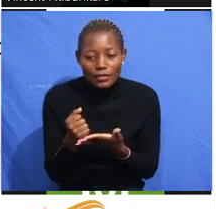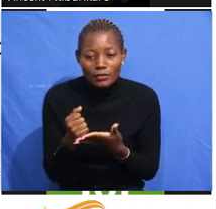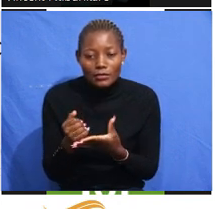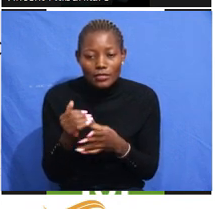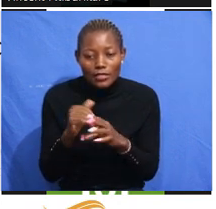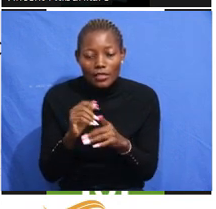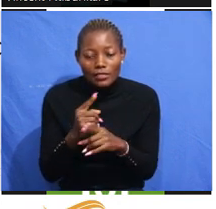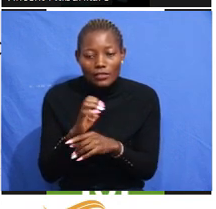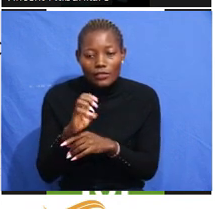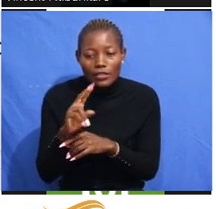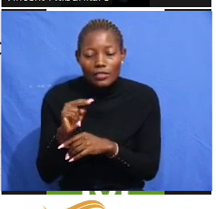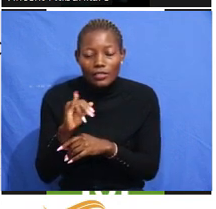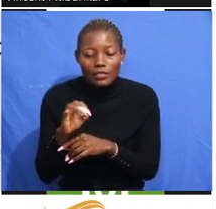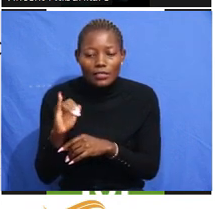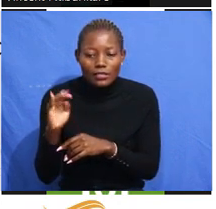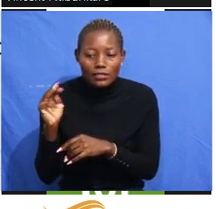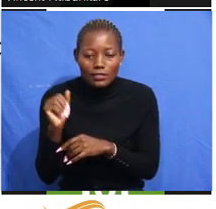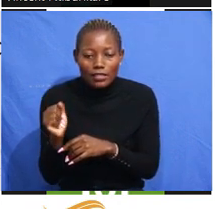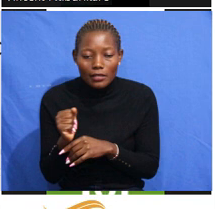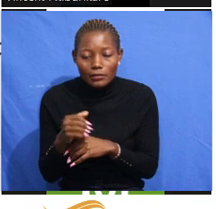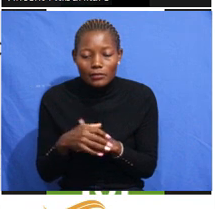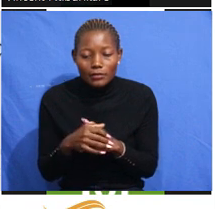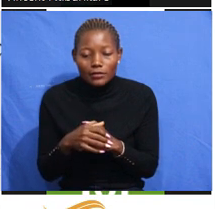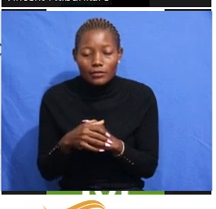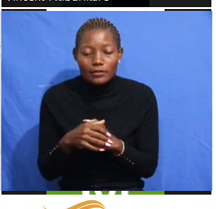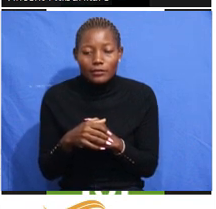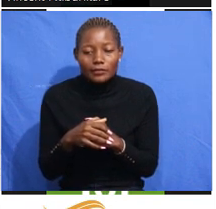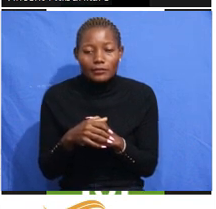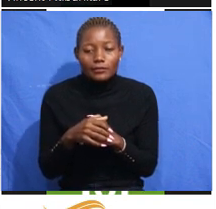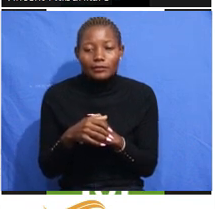enzyme, and then ATPs are manufactured.